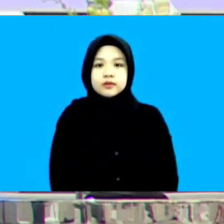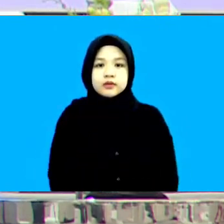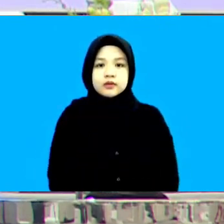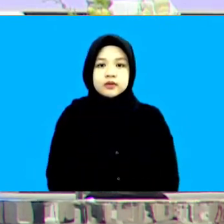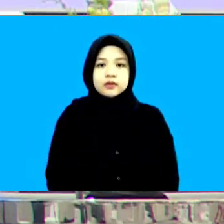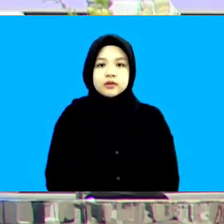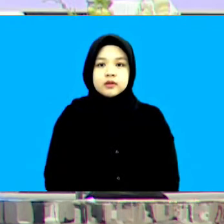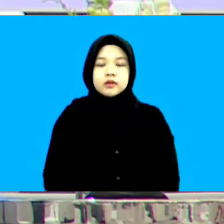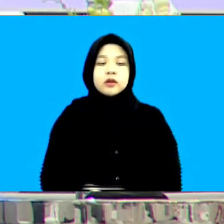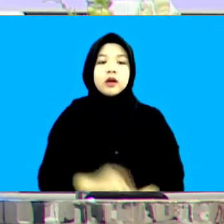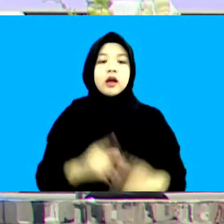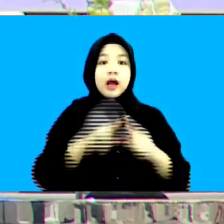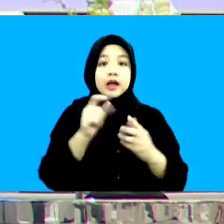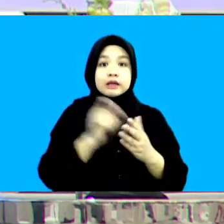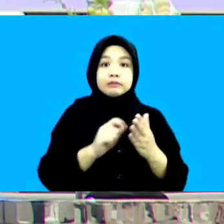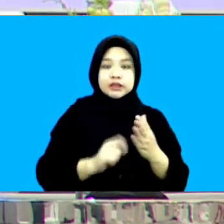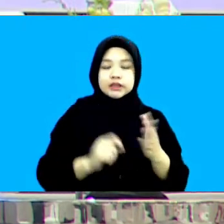Thank you.